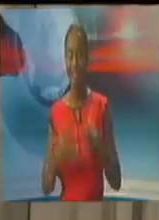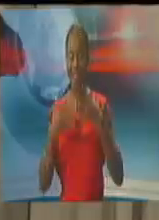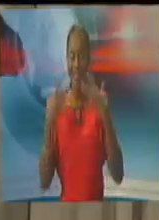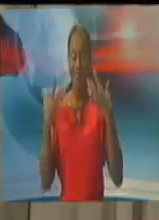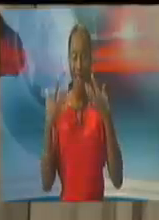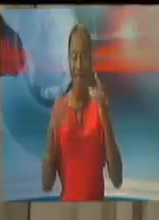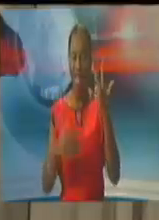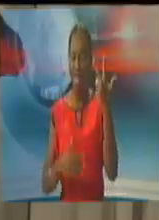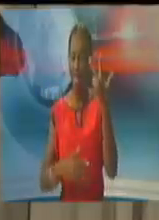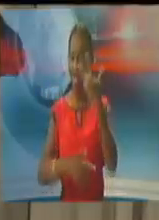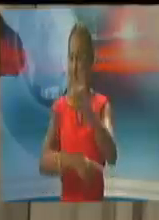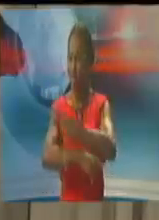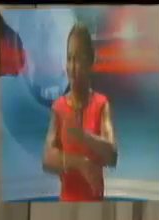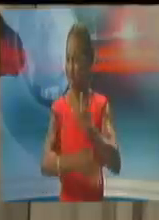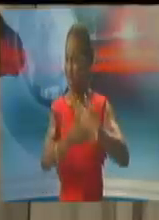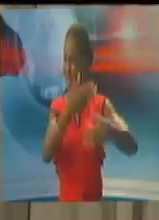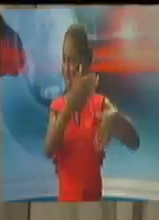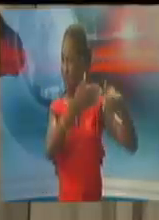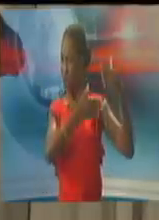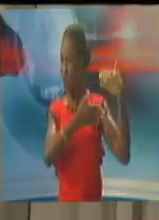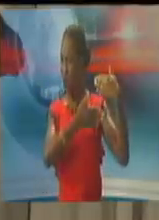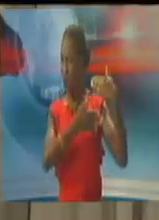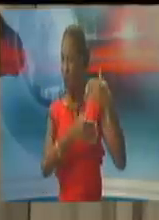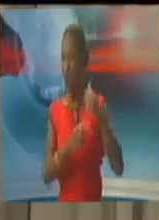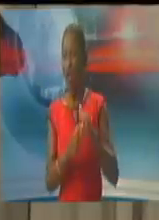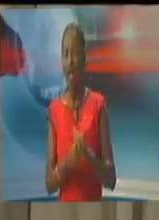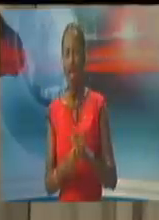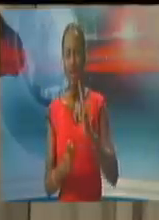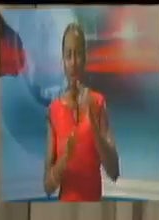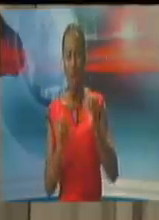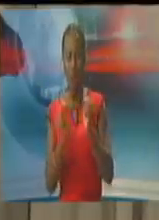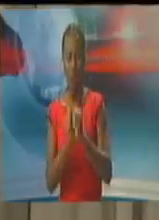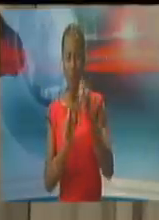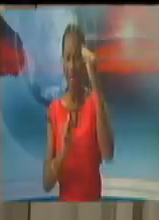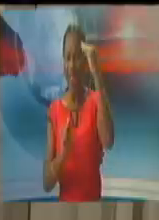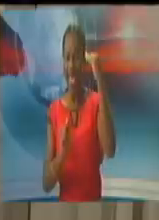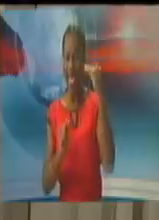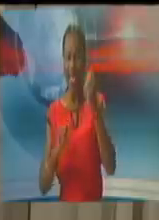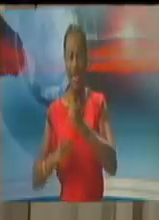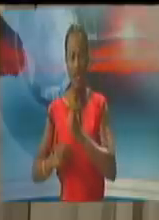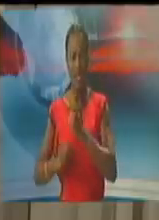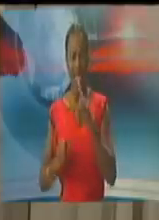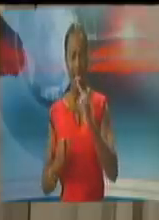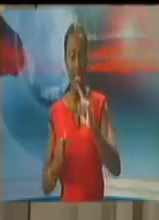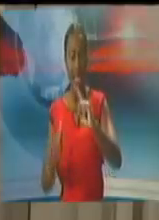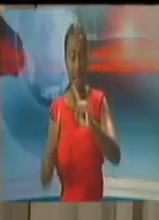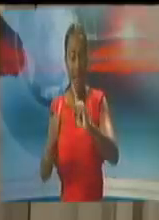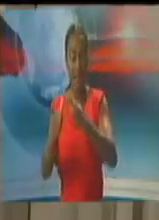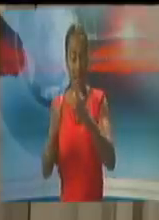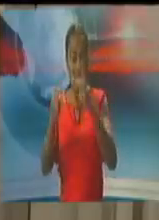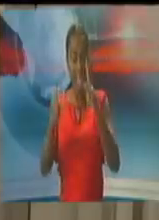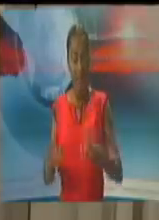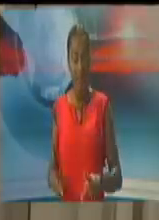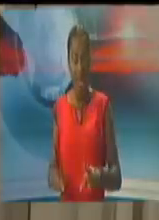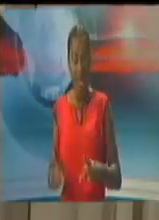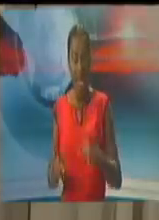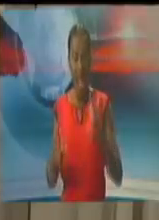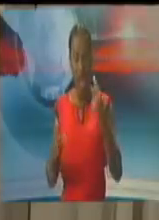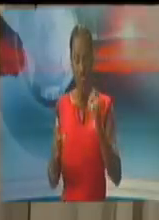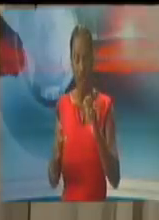because 3 days ago in my daily briefing with the heads of security, I said, let's see who's the first attention seeker to jump out of the